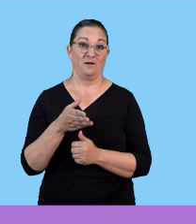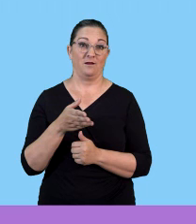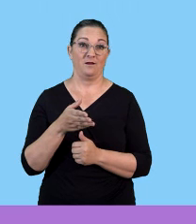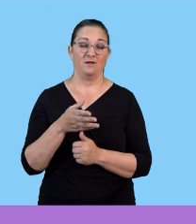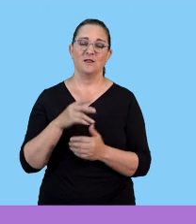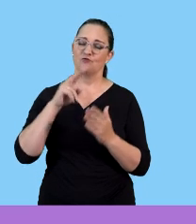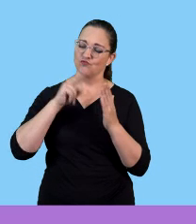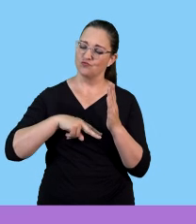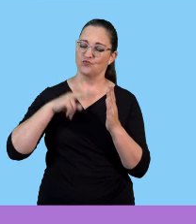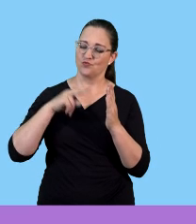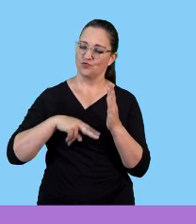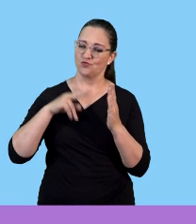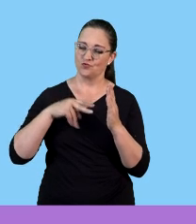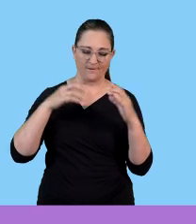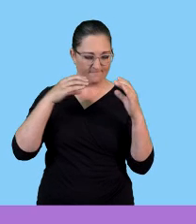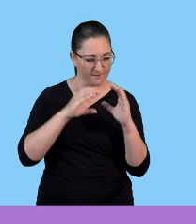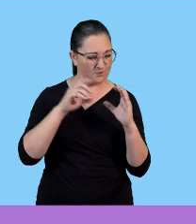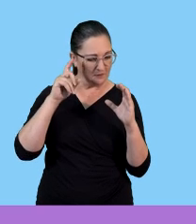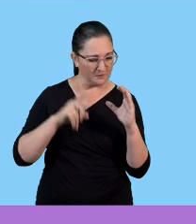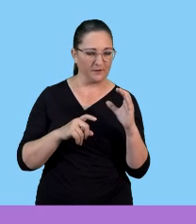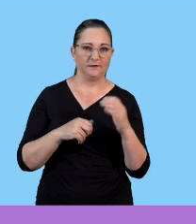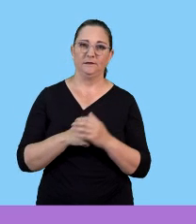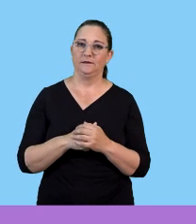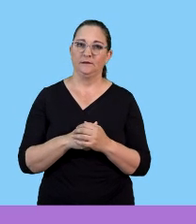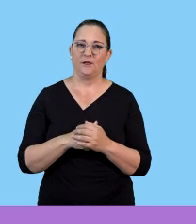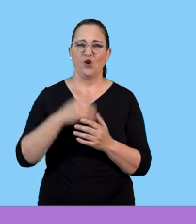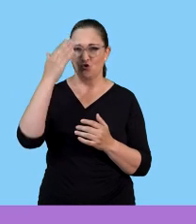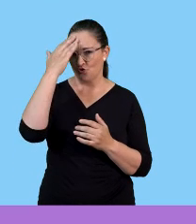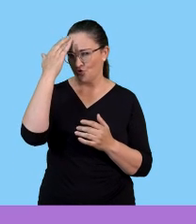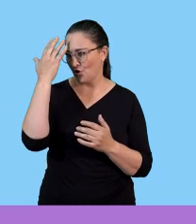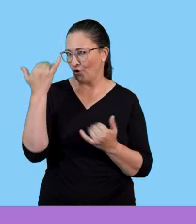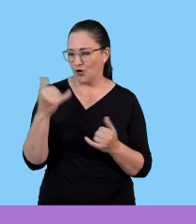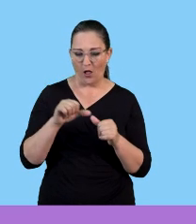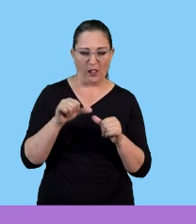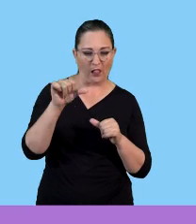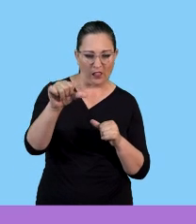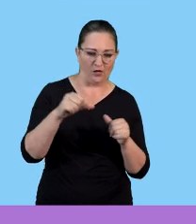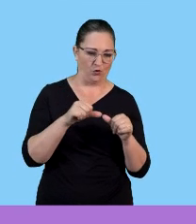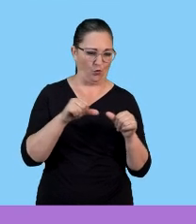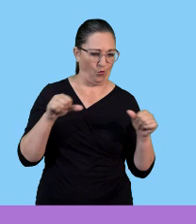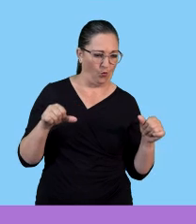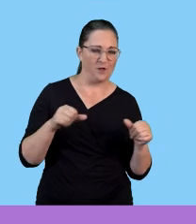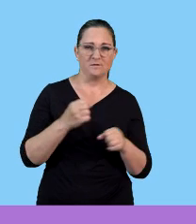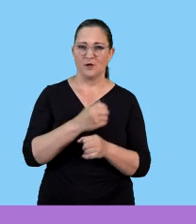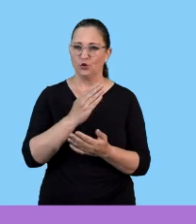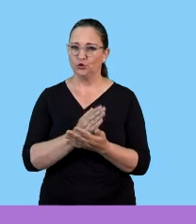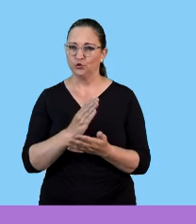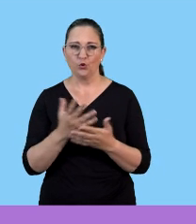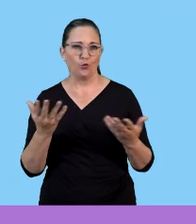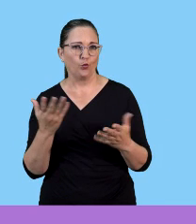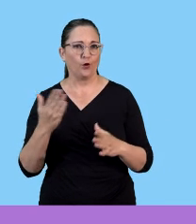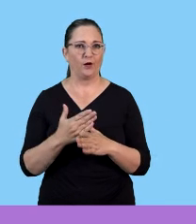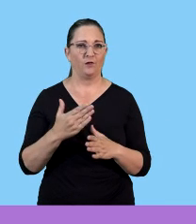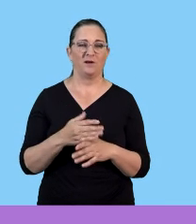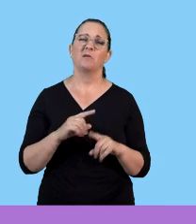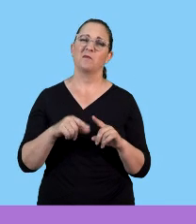can't stress it enough, we've got to read, we've got to focus, we've got to concentrate, we've got to know whether we're working lengthwise and widthwise and with diameters and all